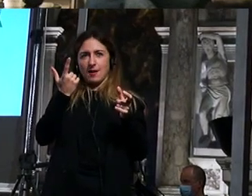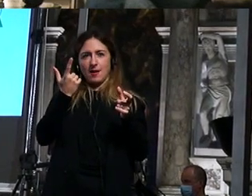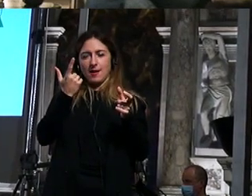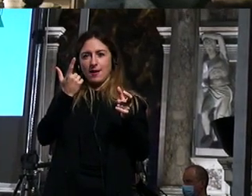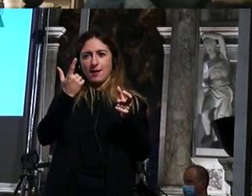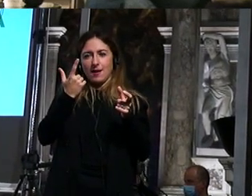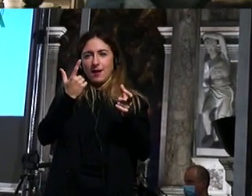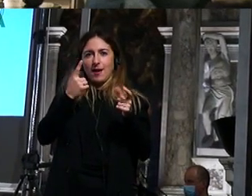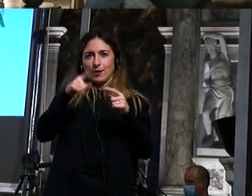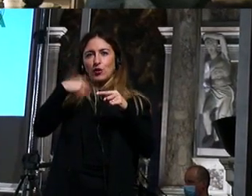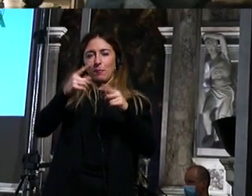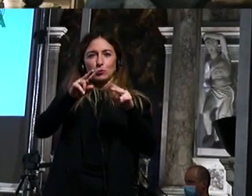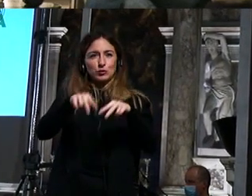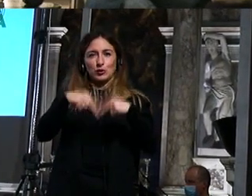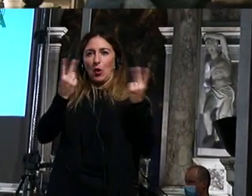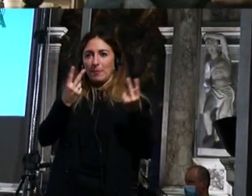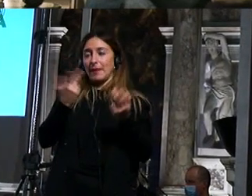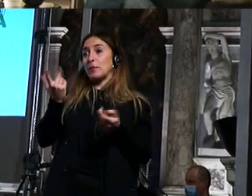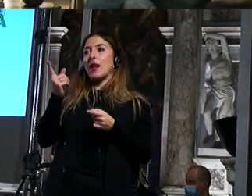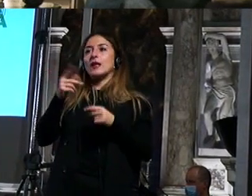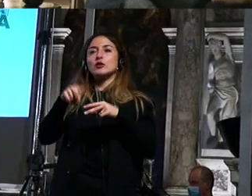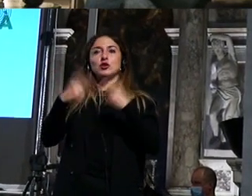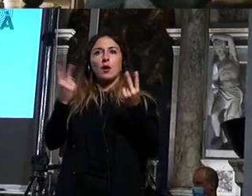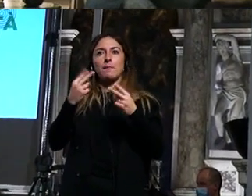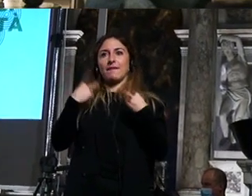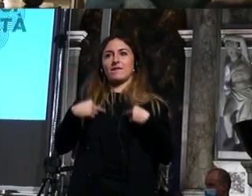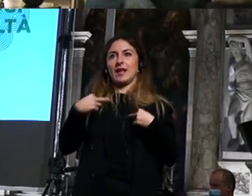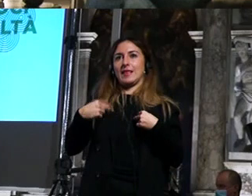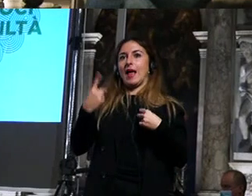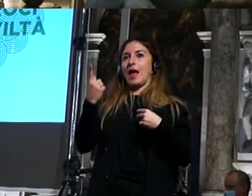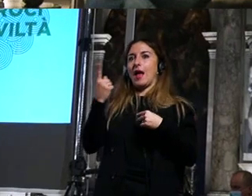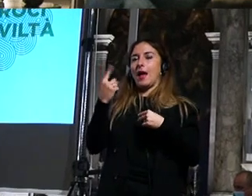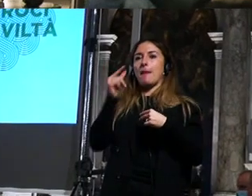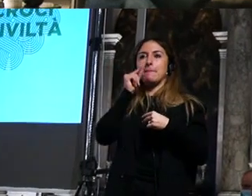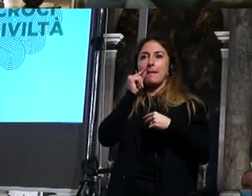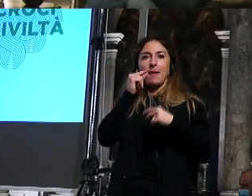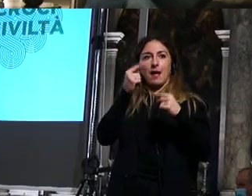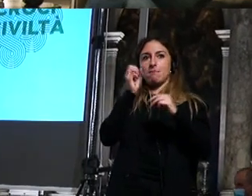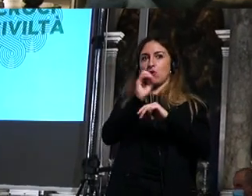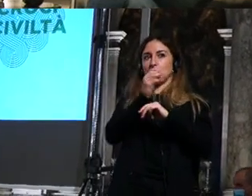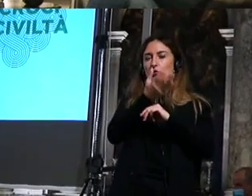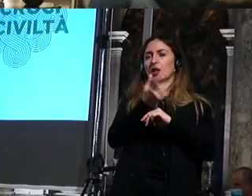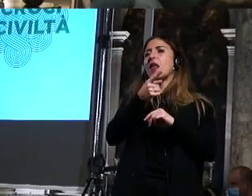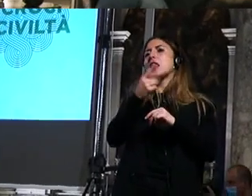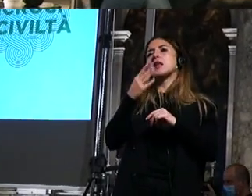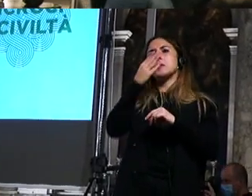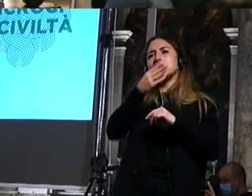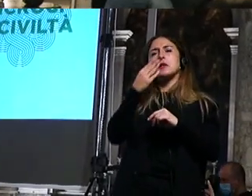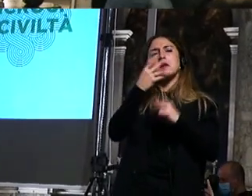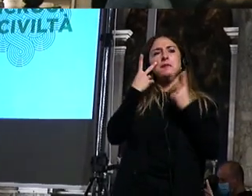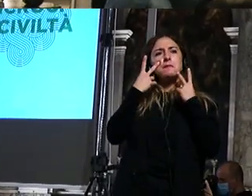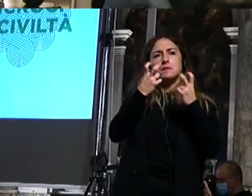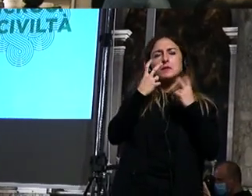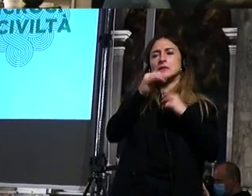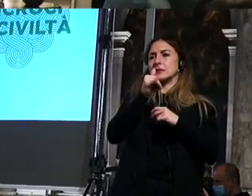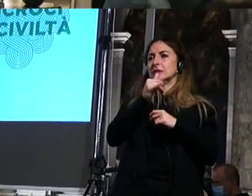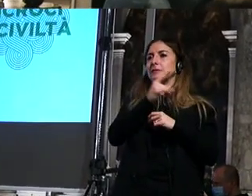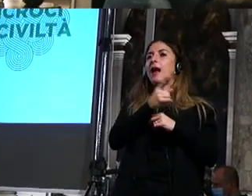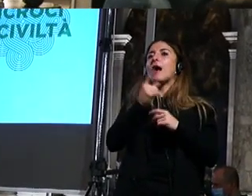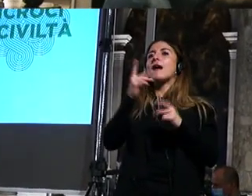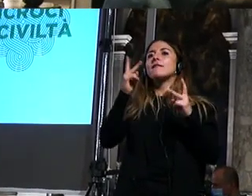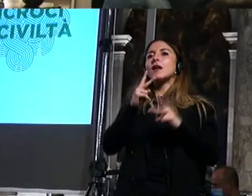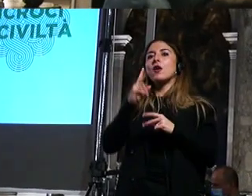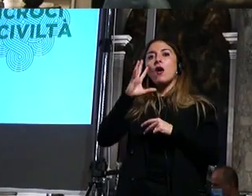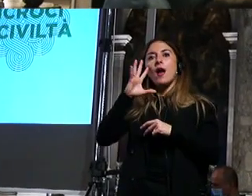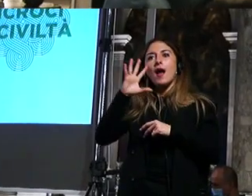there for half of every year, but she assumed he stayed in some academic housing, and he has a whole home there. And not only is it a home, it feels